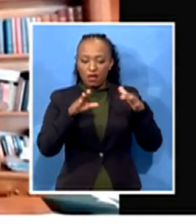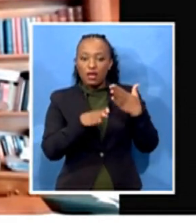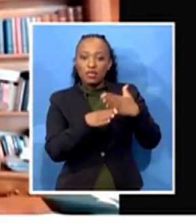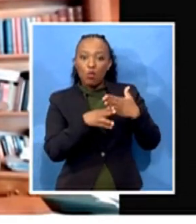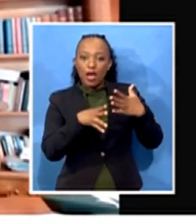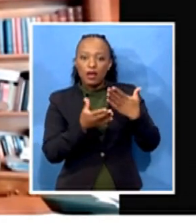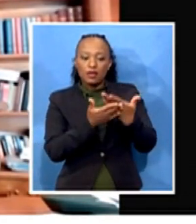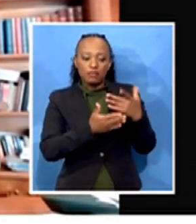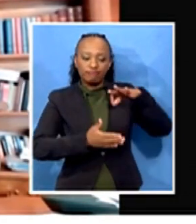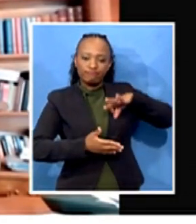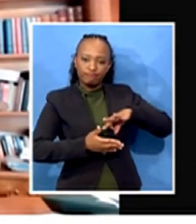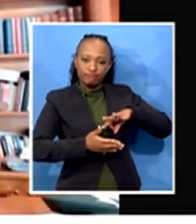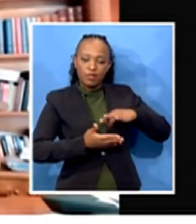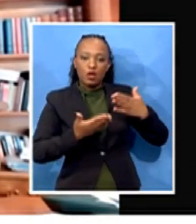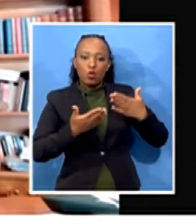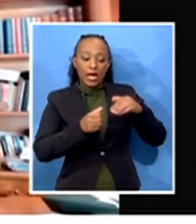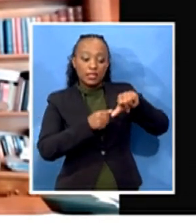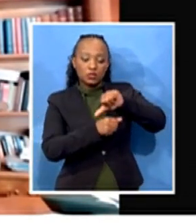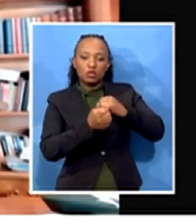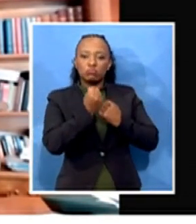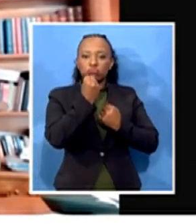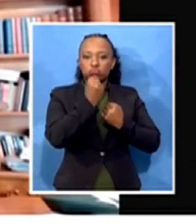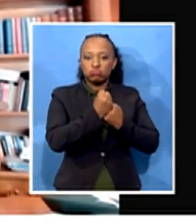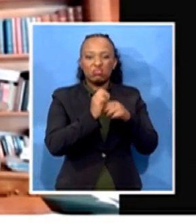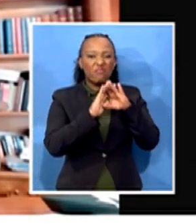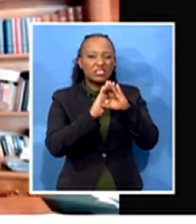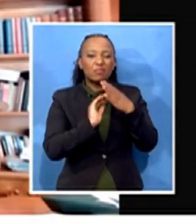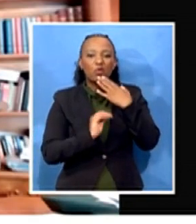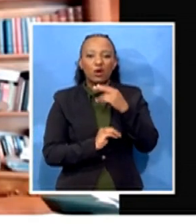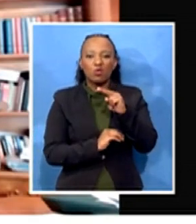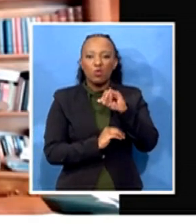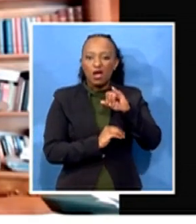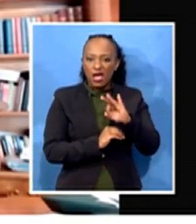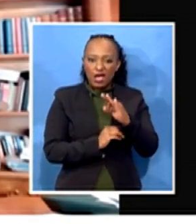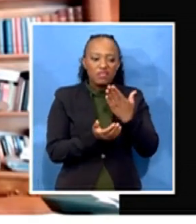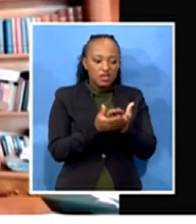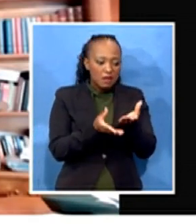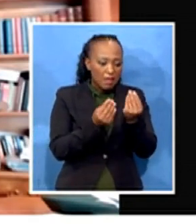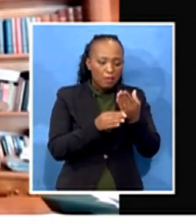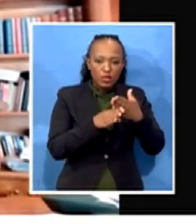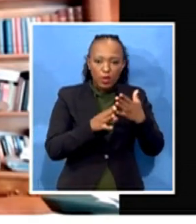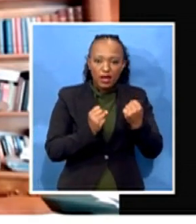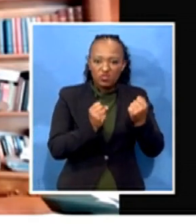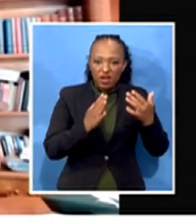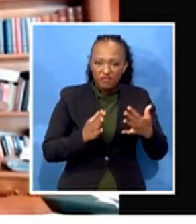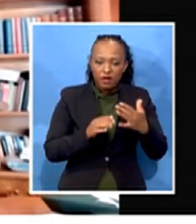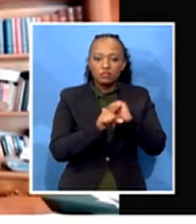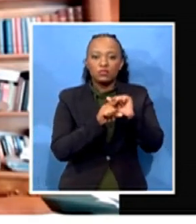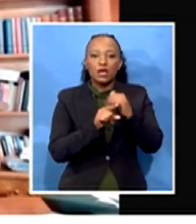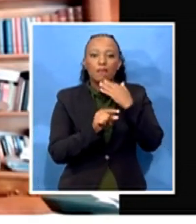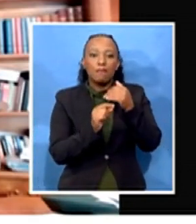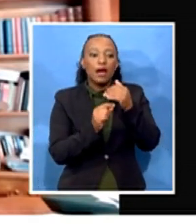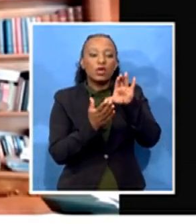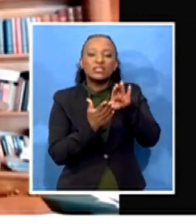support like the Unemployment Insurance Fund and training funded by the Skills Development Levy. We